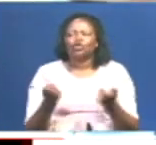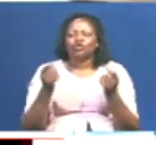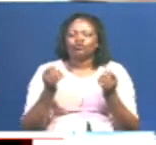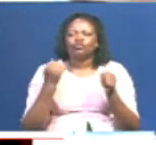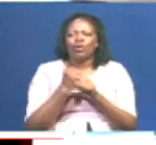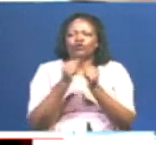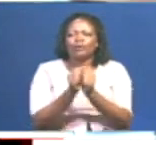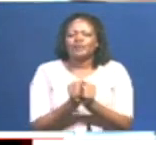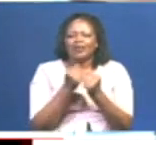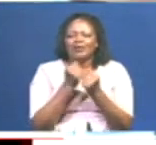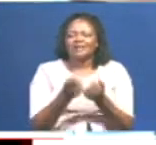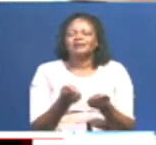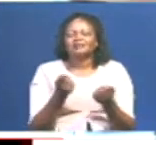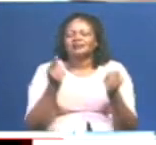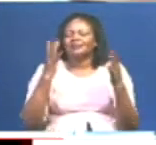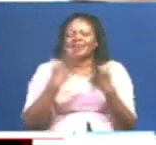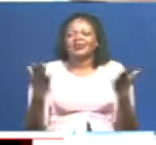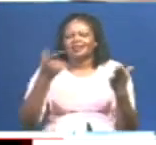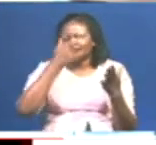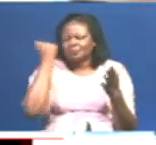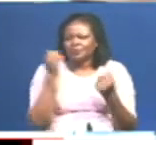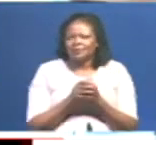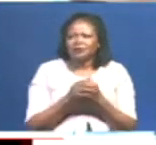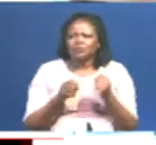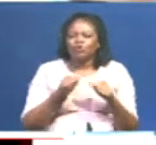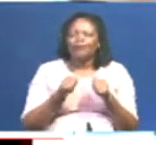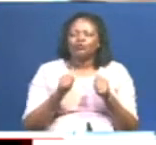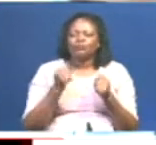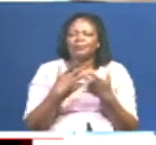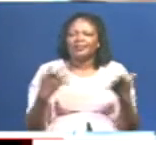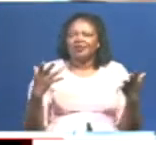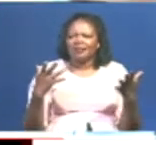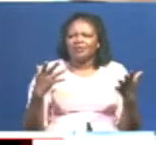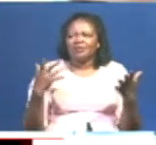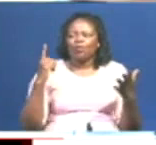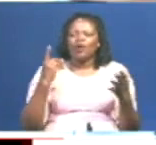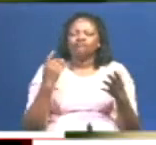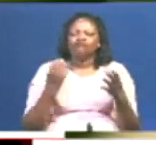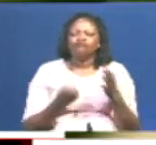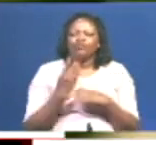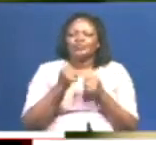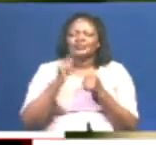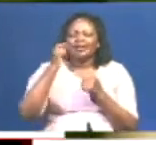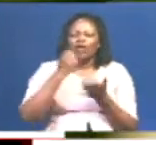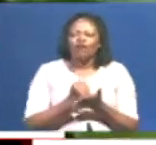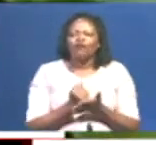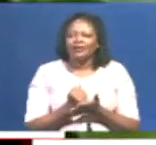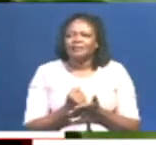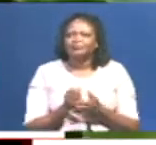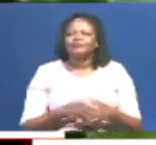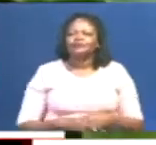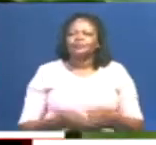and make this event a big thing because it's all about one thing, one product, which is Kenyan coffee. Elsewhere,